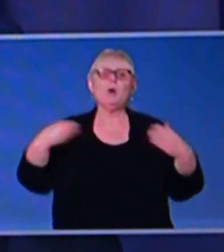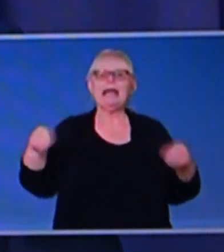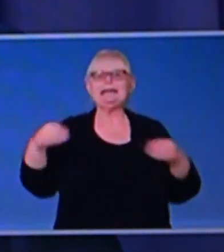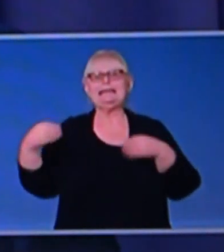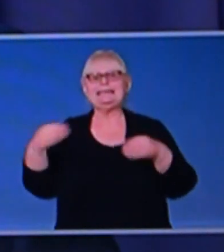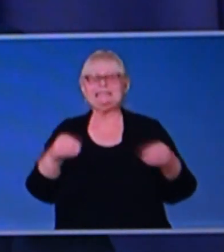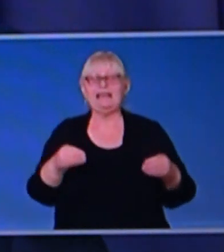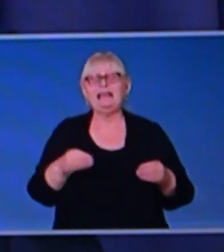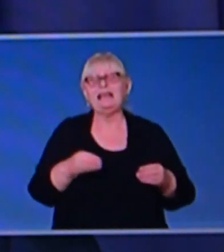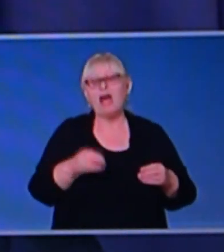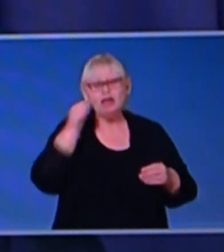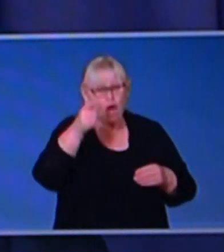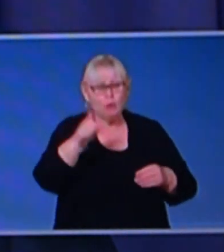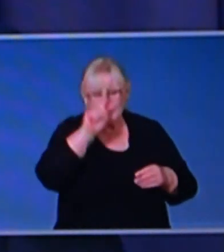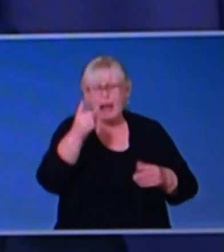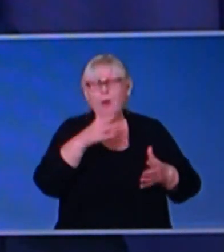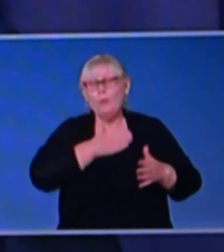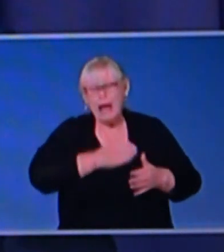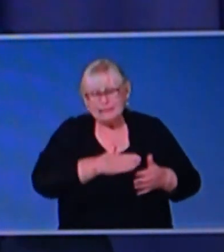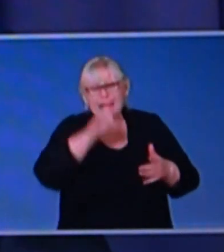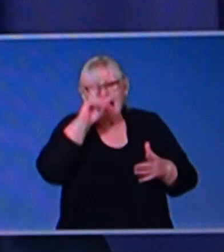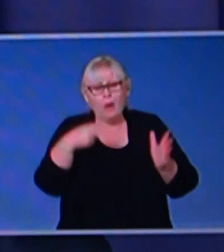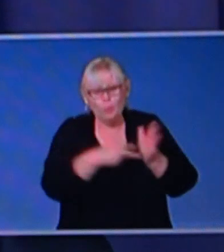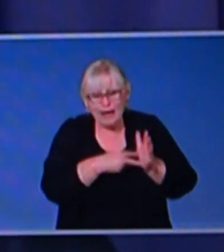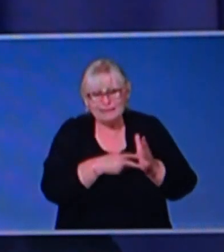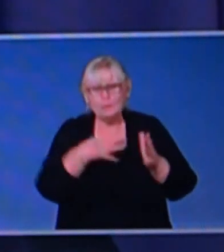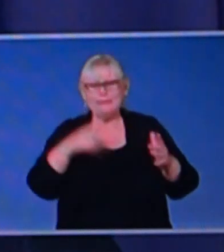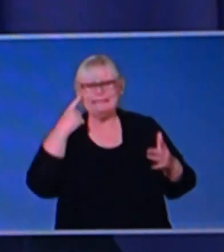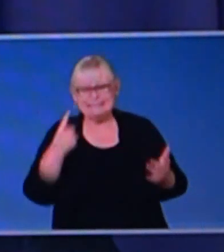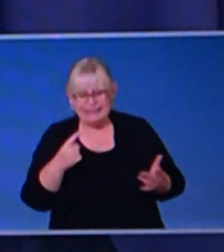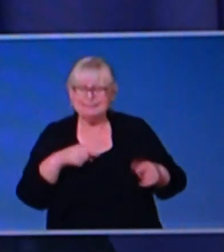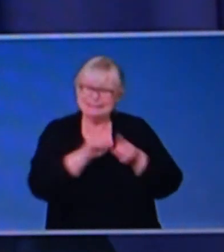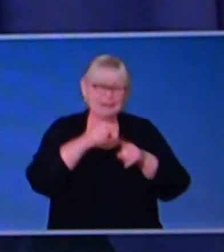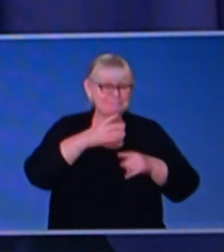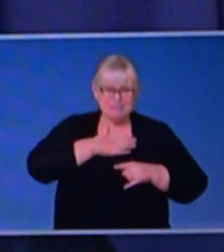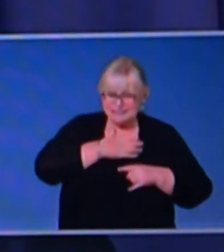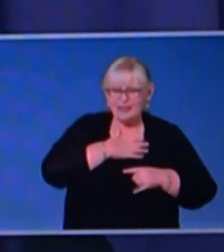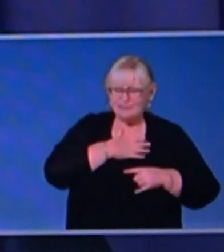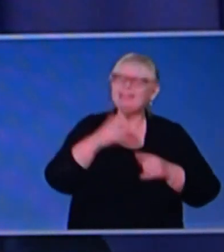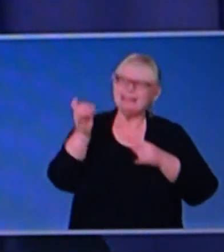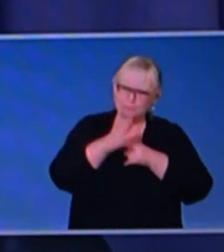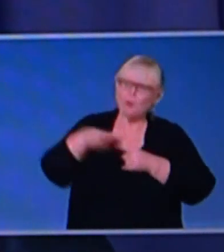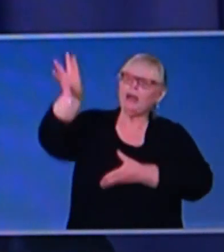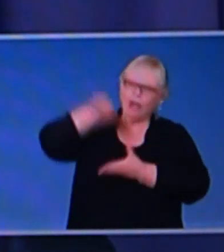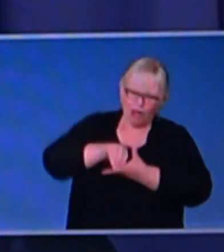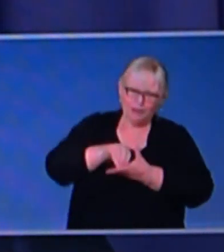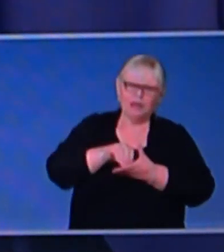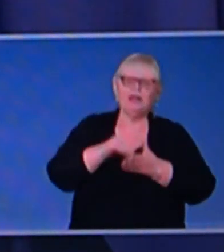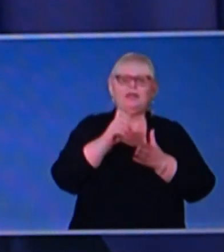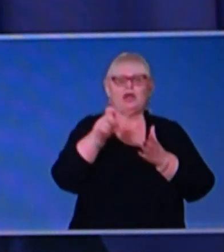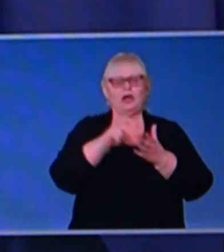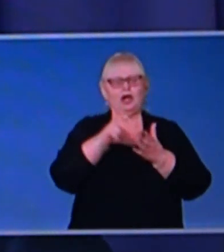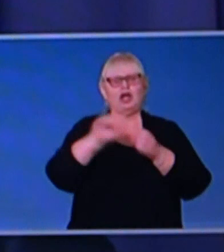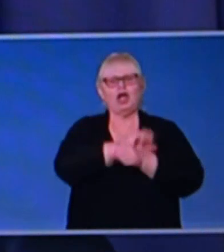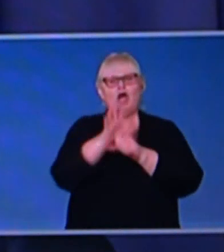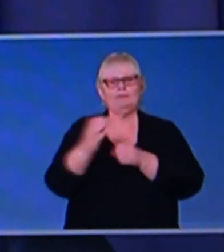that I know you're looking forward to and that I'm looking forward to, that it is important that you download the COVID Safe app.